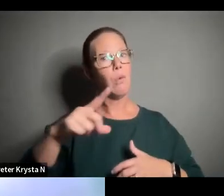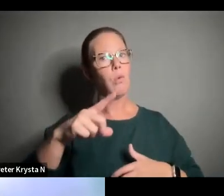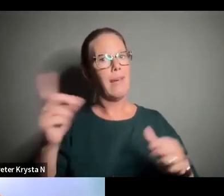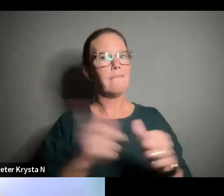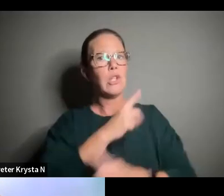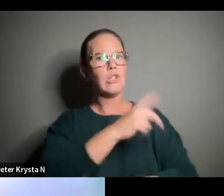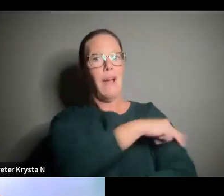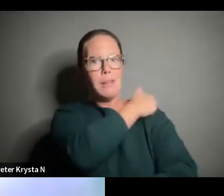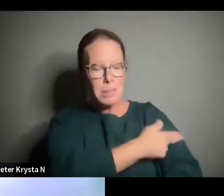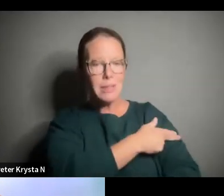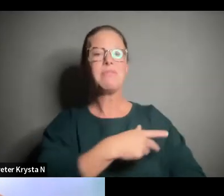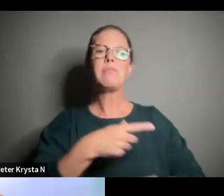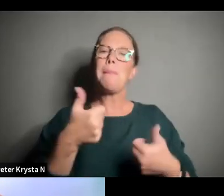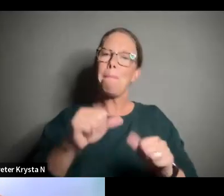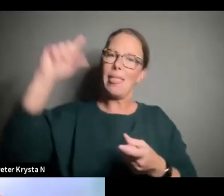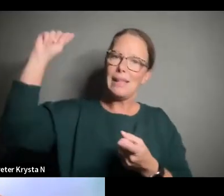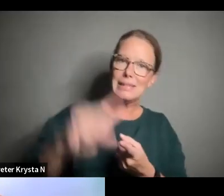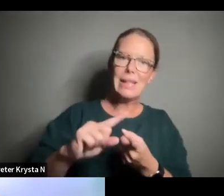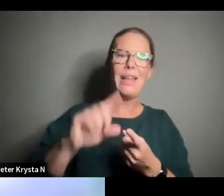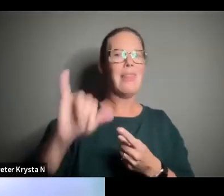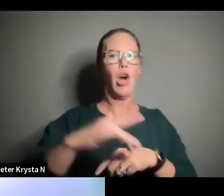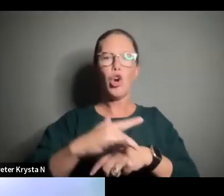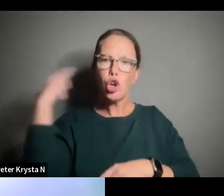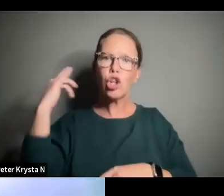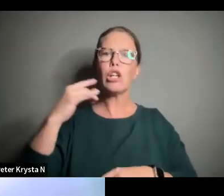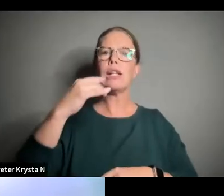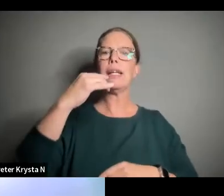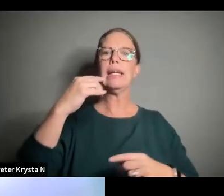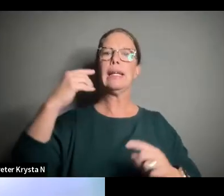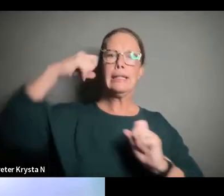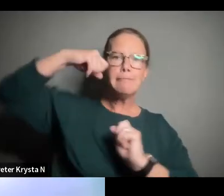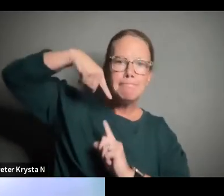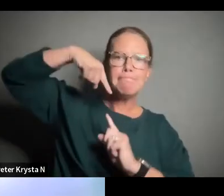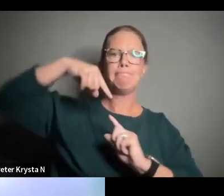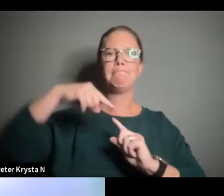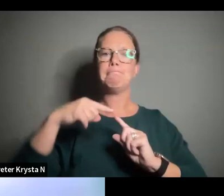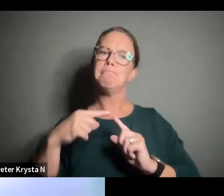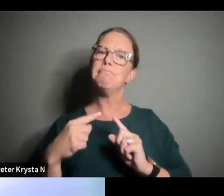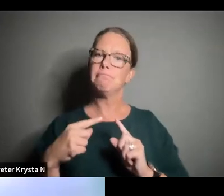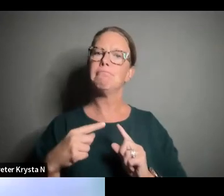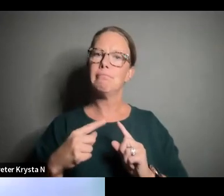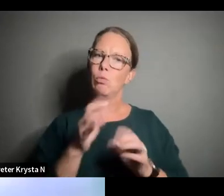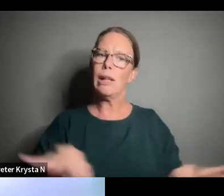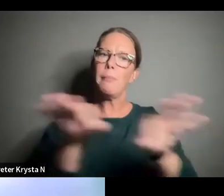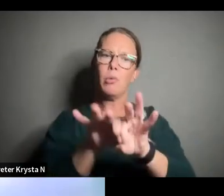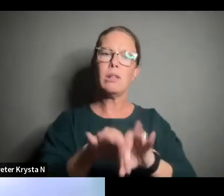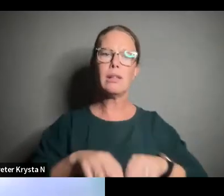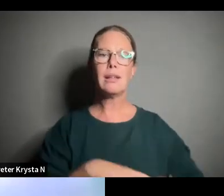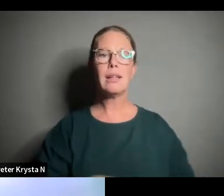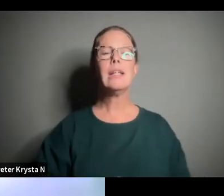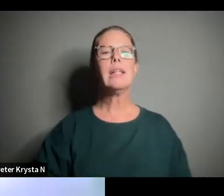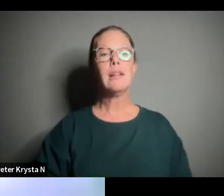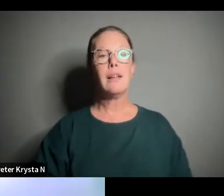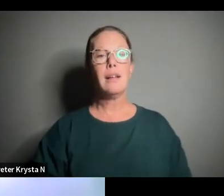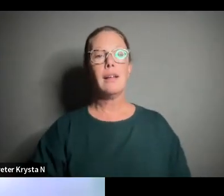to decrease that by doing this very early is really an important aspect. It's really such an important aspect